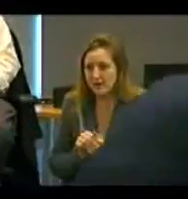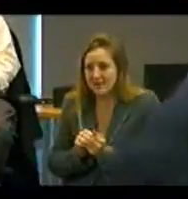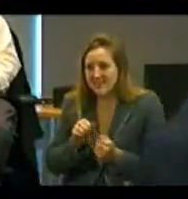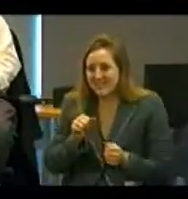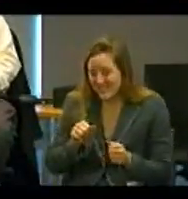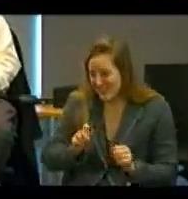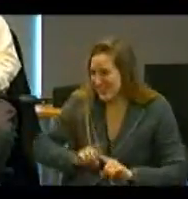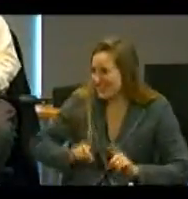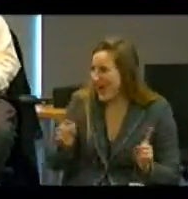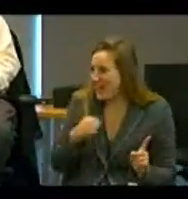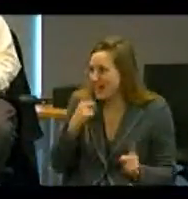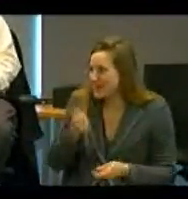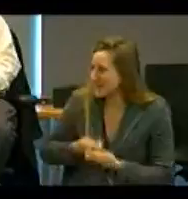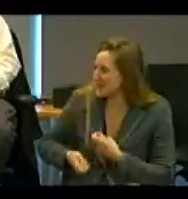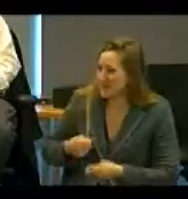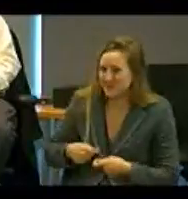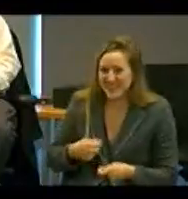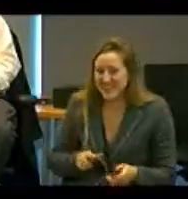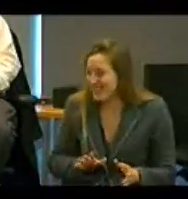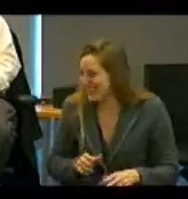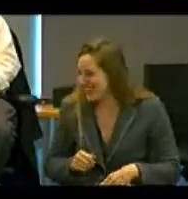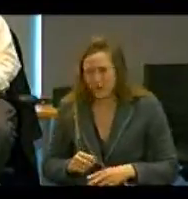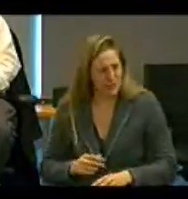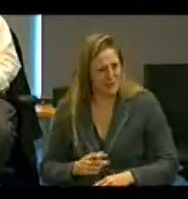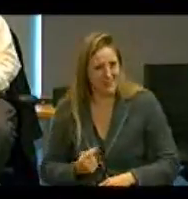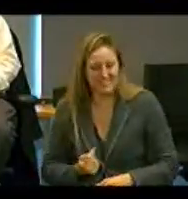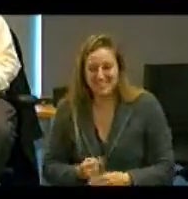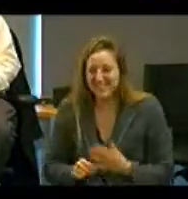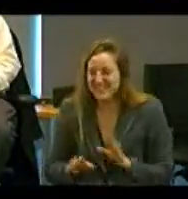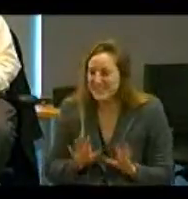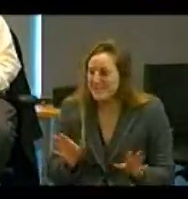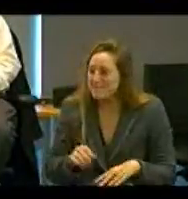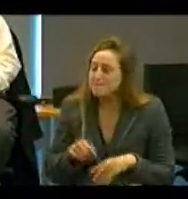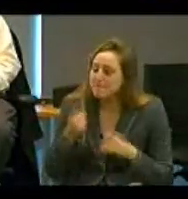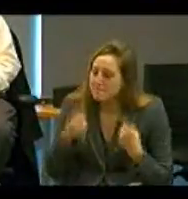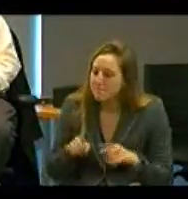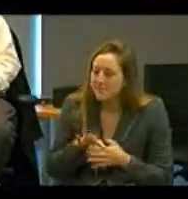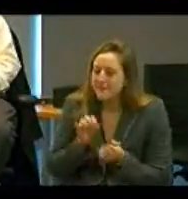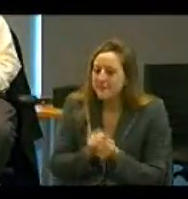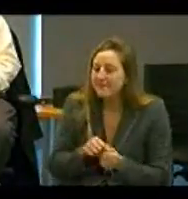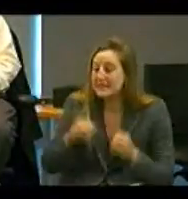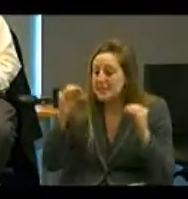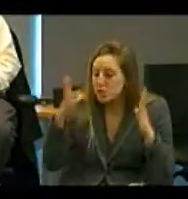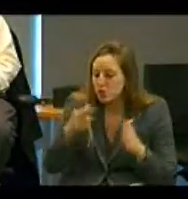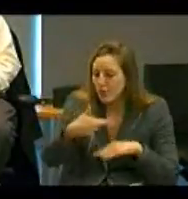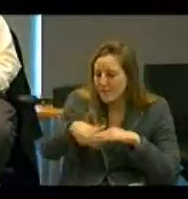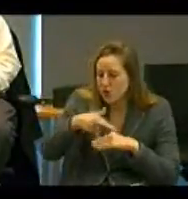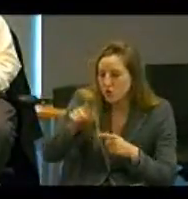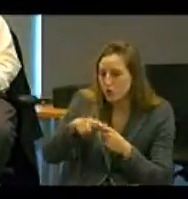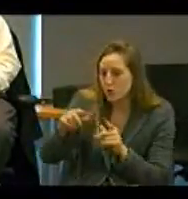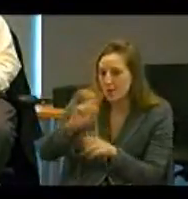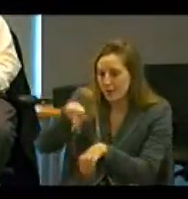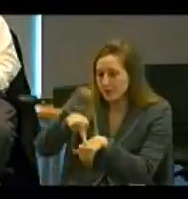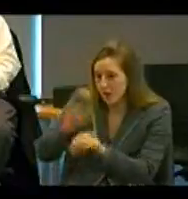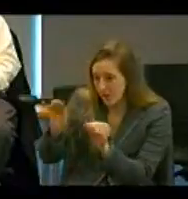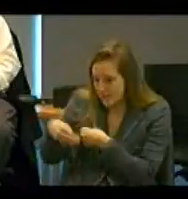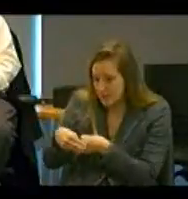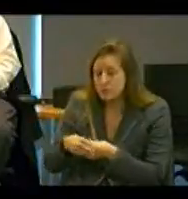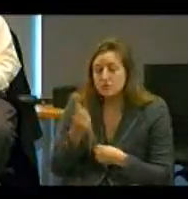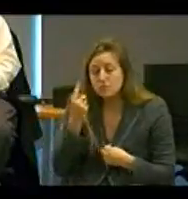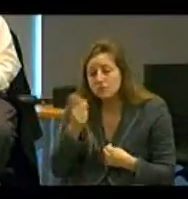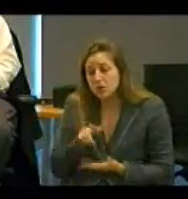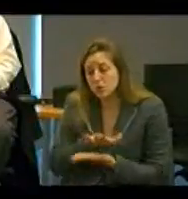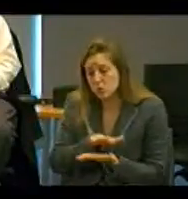Hart published a very thorough study to assess discrimination in teacher referral to the principal's office. At middle and high schools serving high